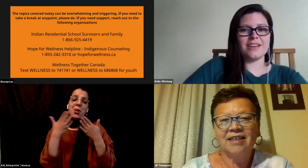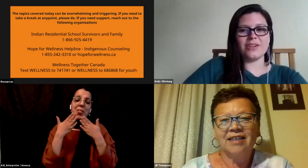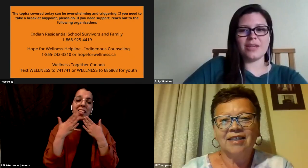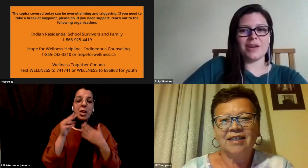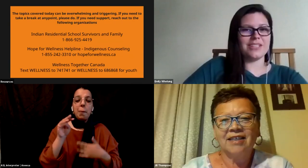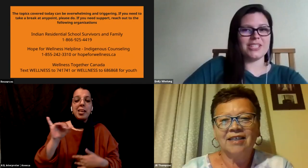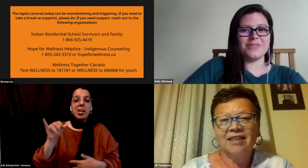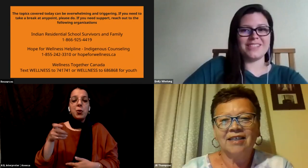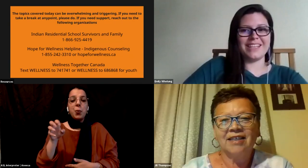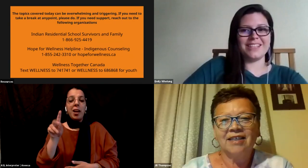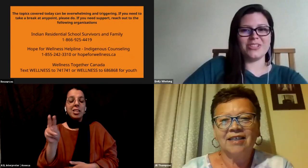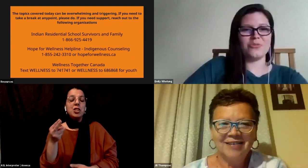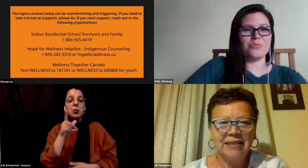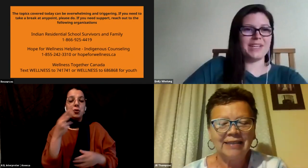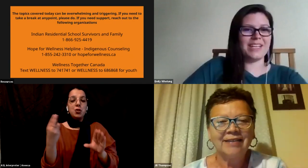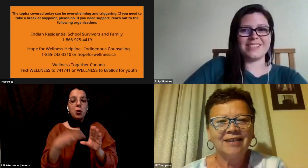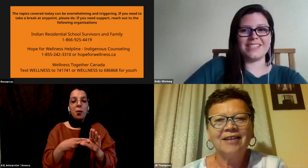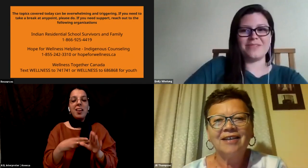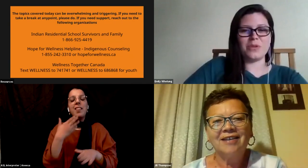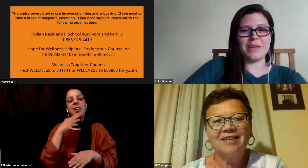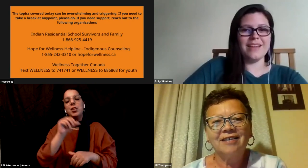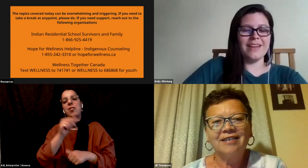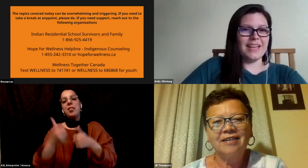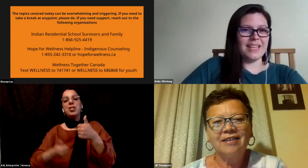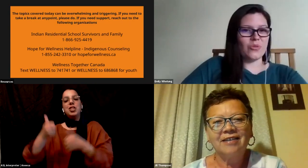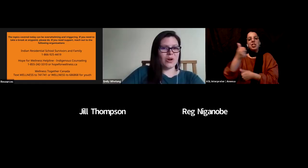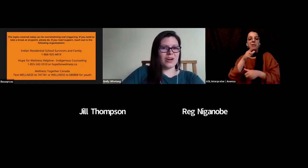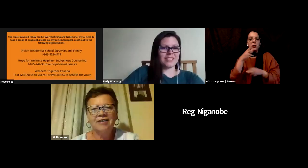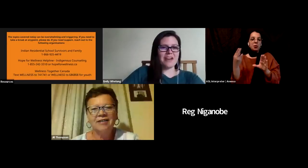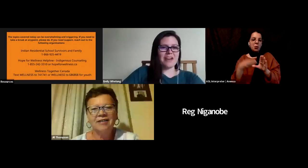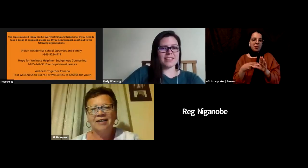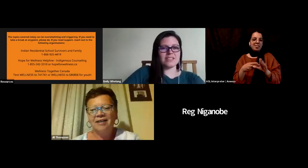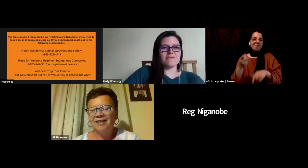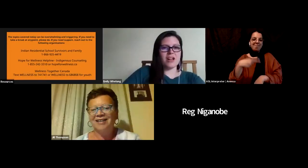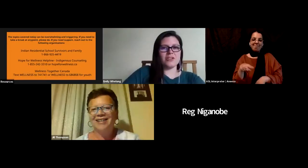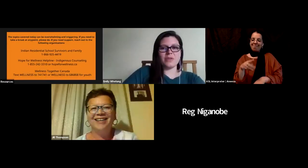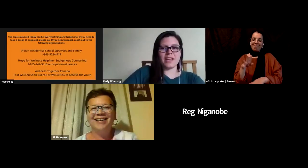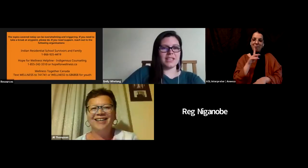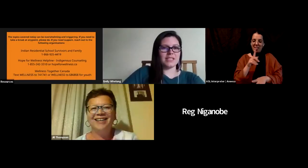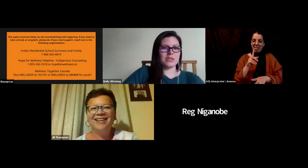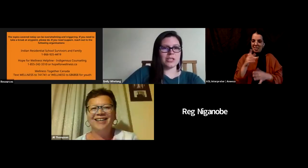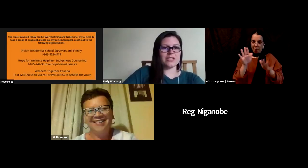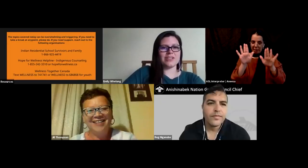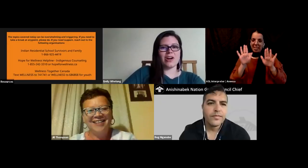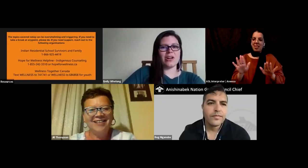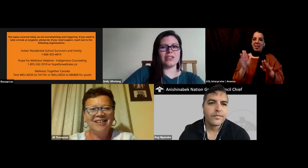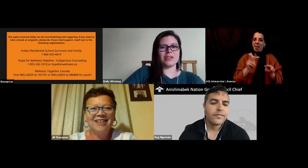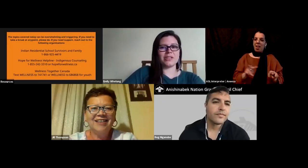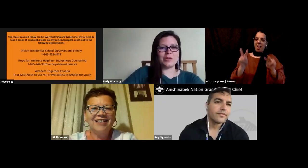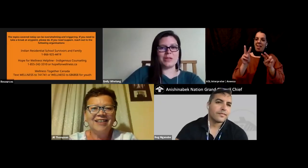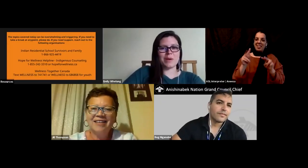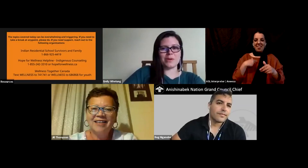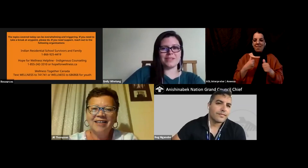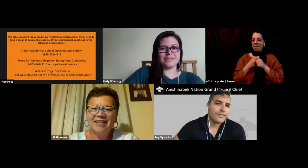to the other Gima, the chiefs in English who have been here this evening with me. You are a tough acts to follow and an inspiration to all of